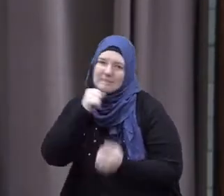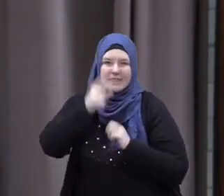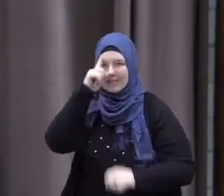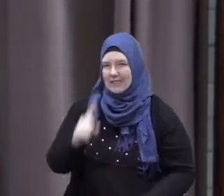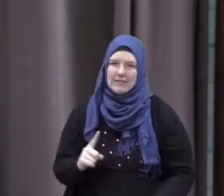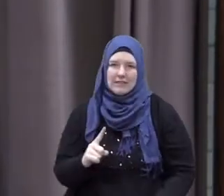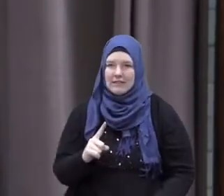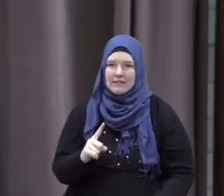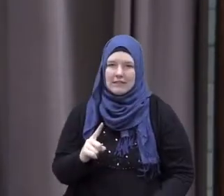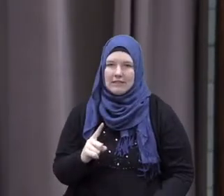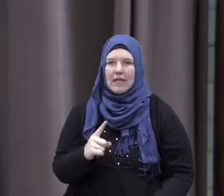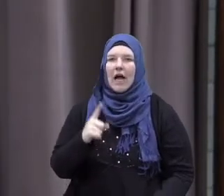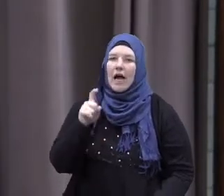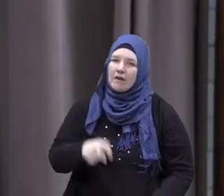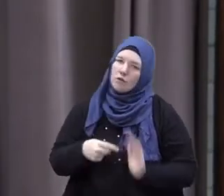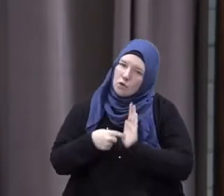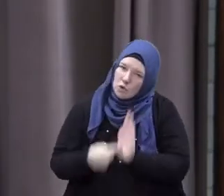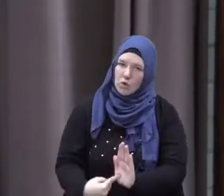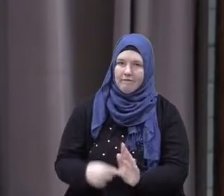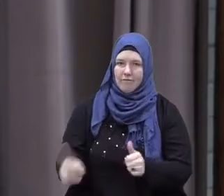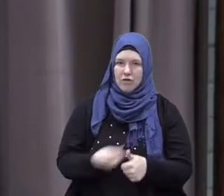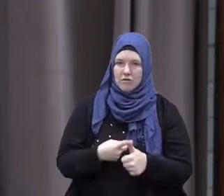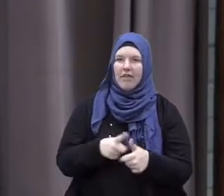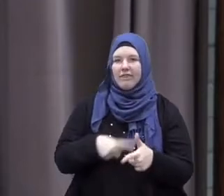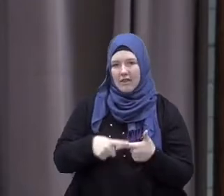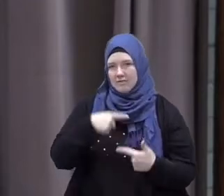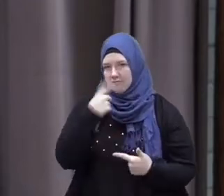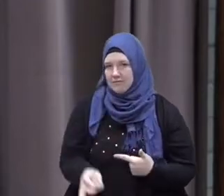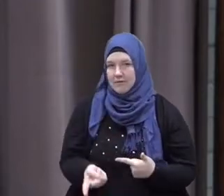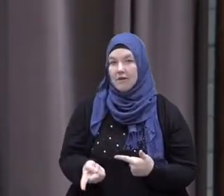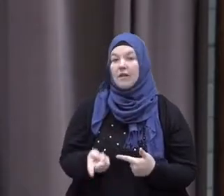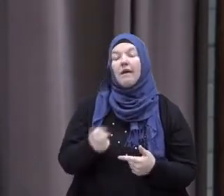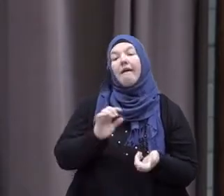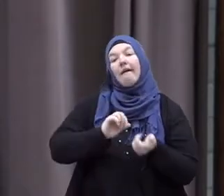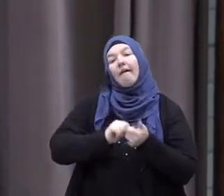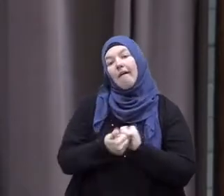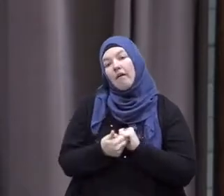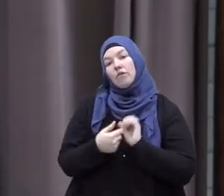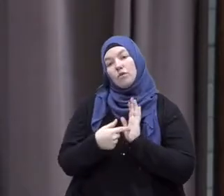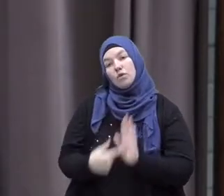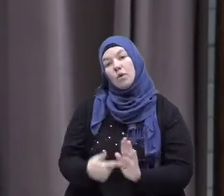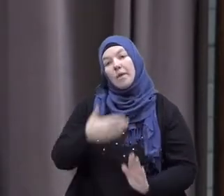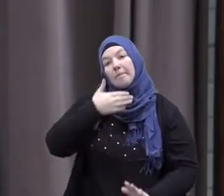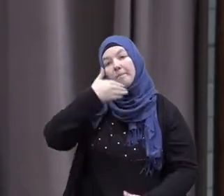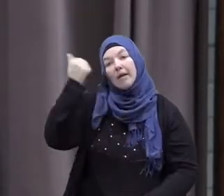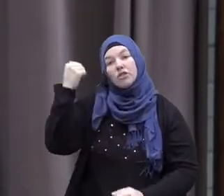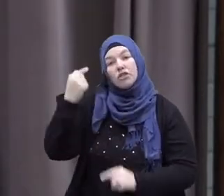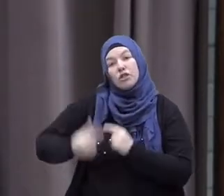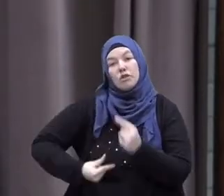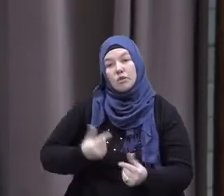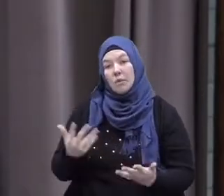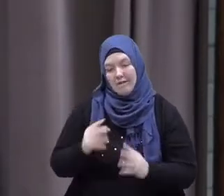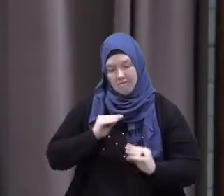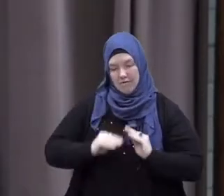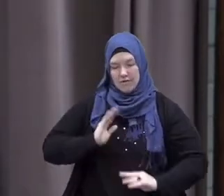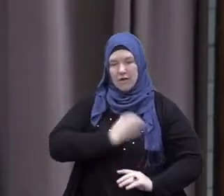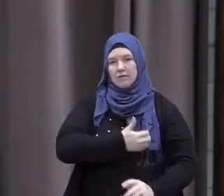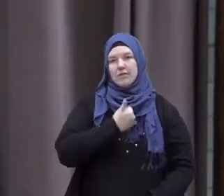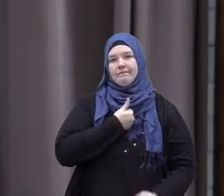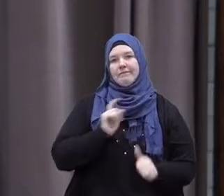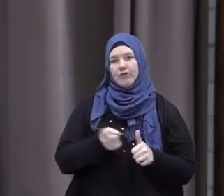So our first step to groom a better generation is to fix our